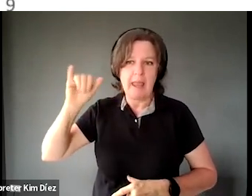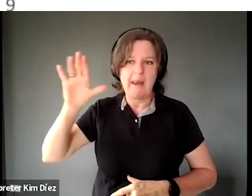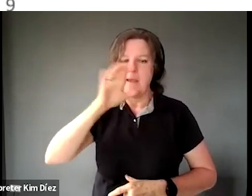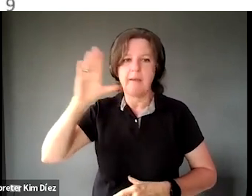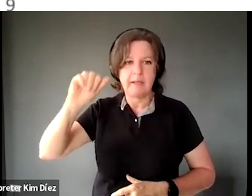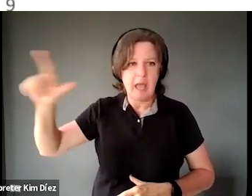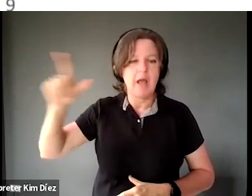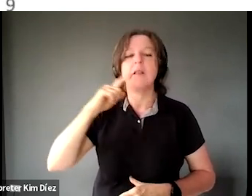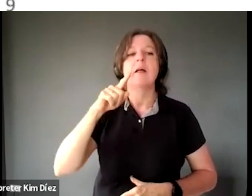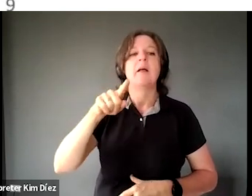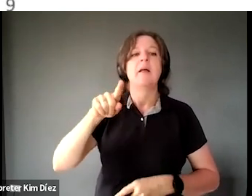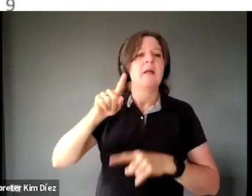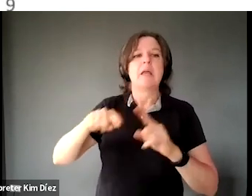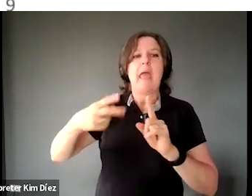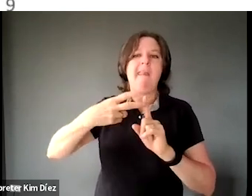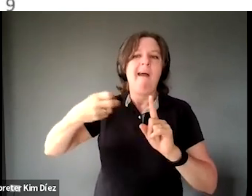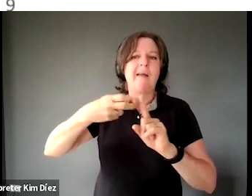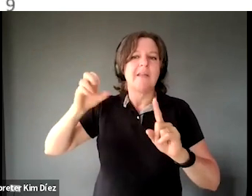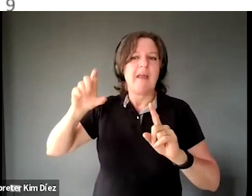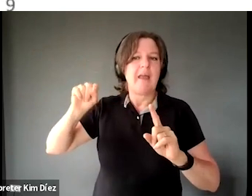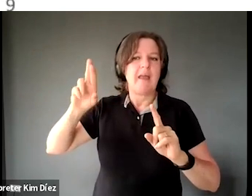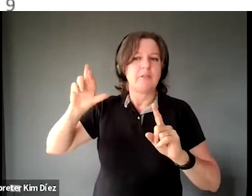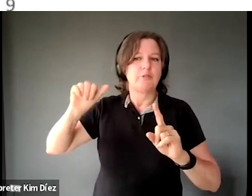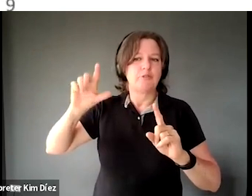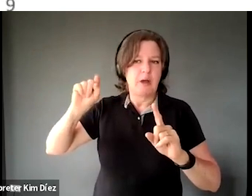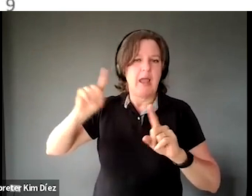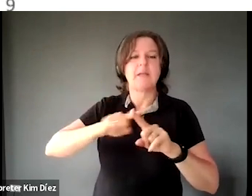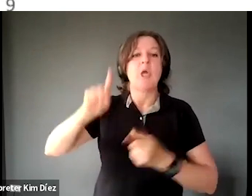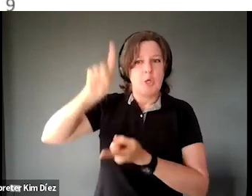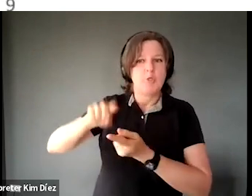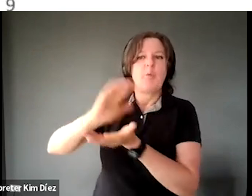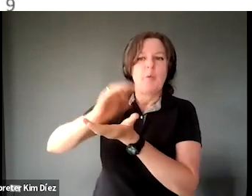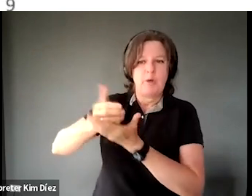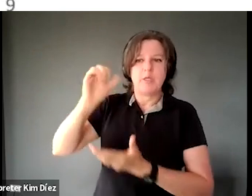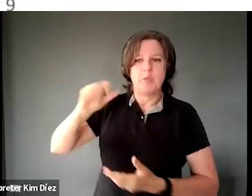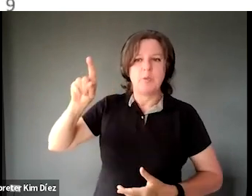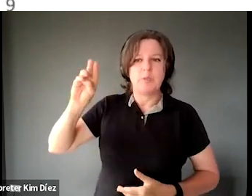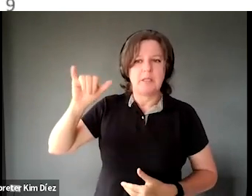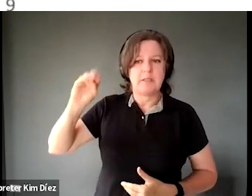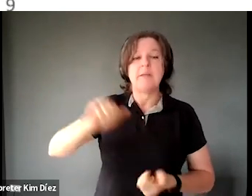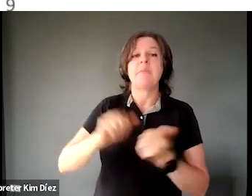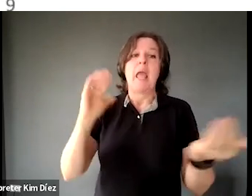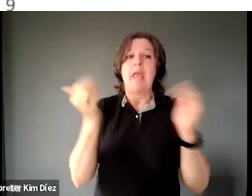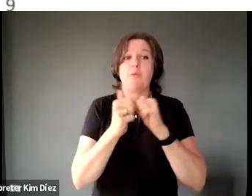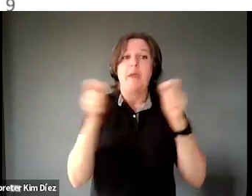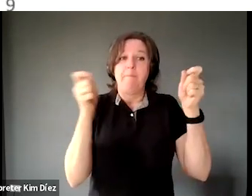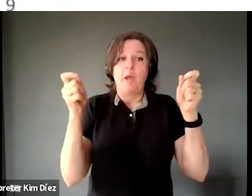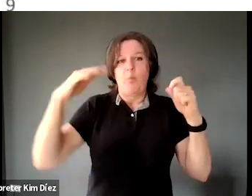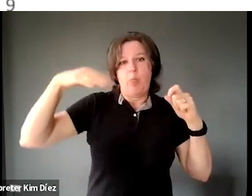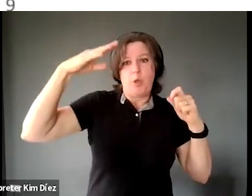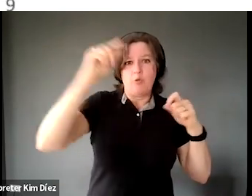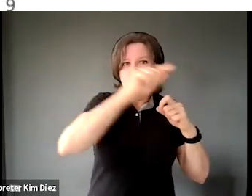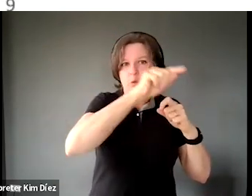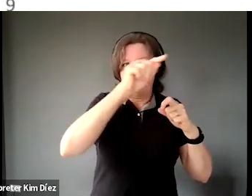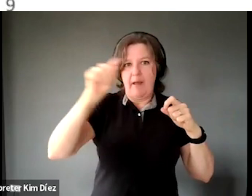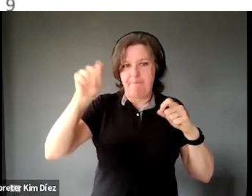we see a lower amount of available cadmium. So it reduces cadmium's mobility. We